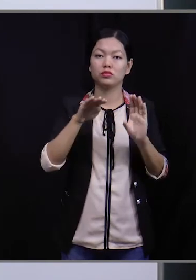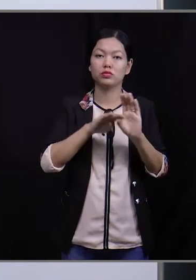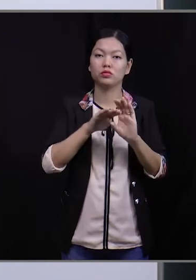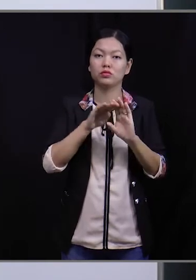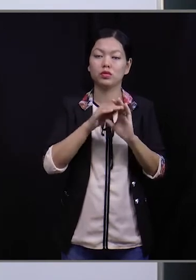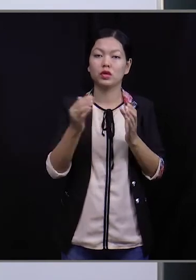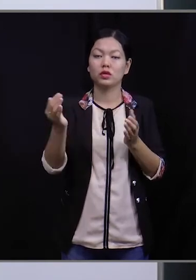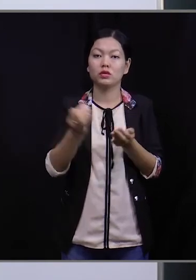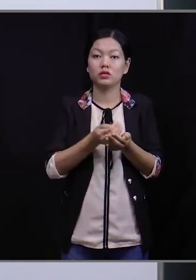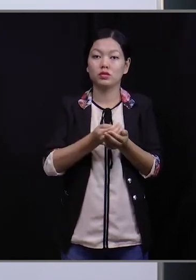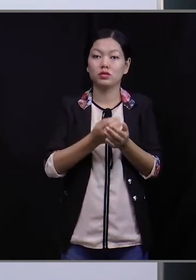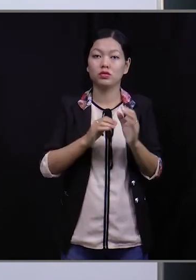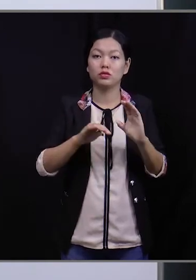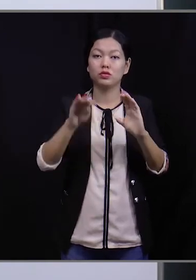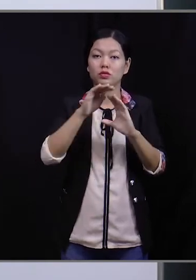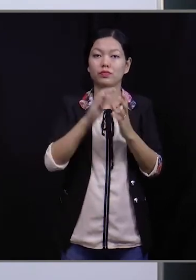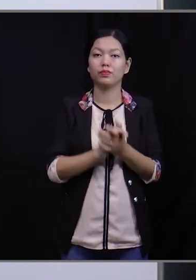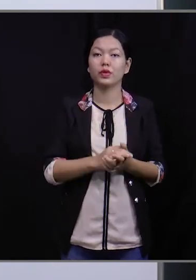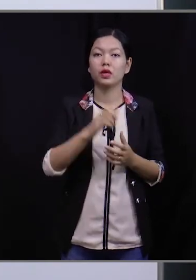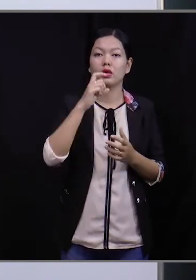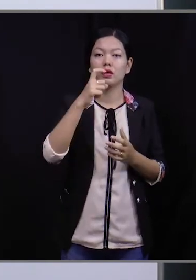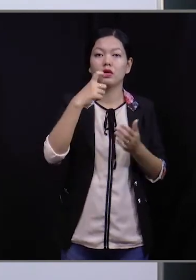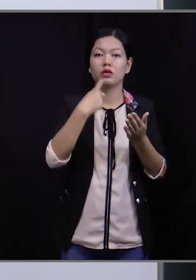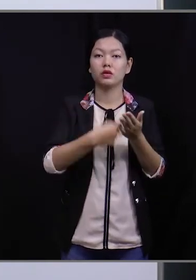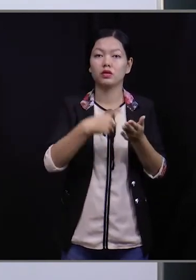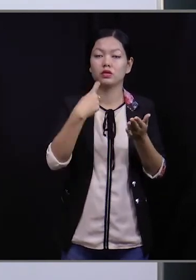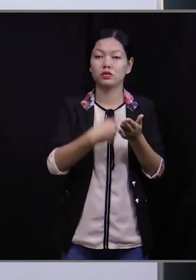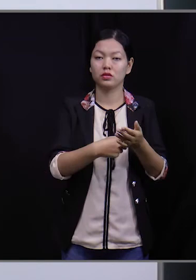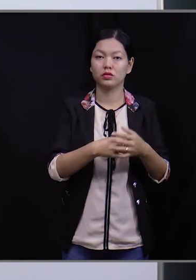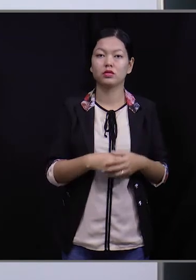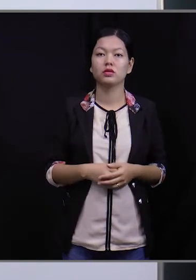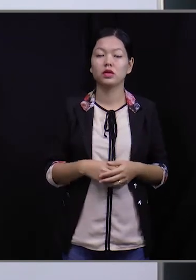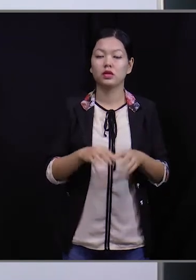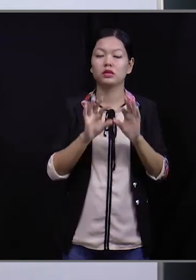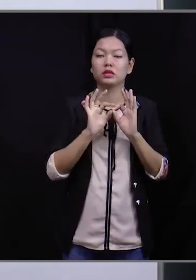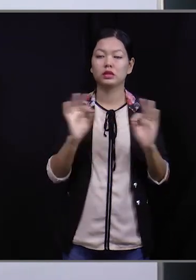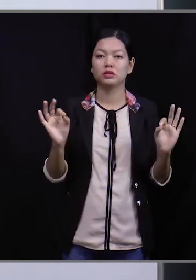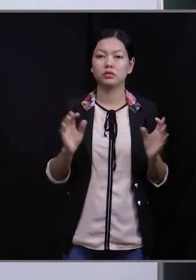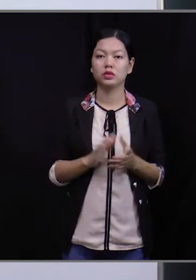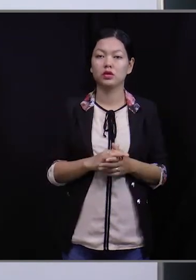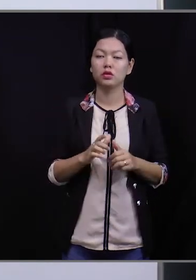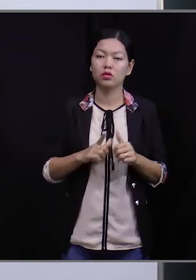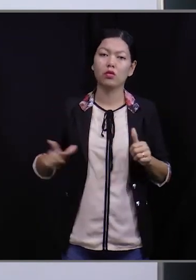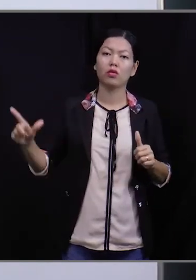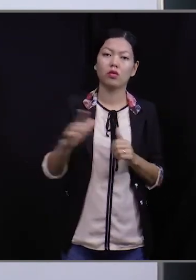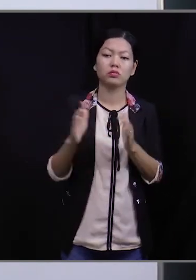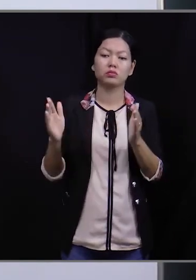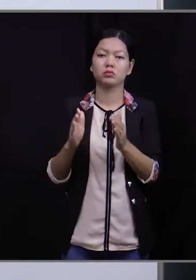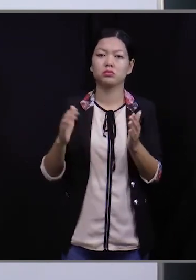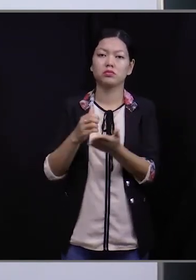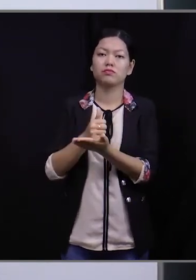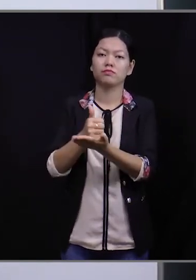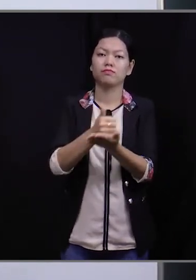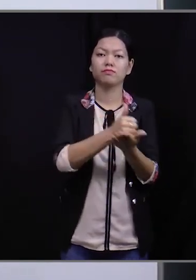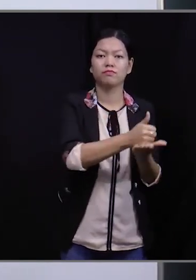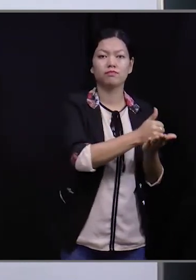is cash reserve ratio. What is cash reserve ratio? It's simple. All the commercial banks, they are supposed to